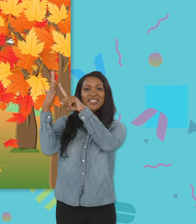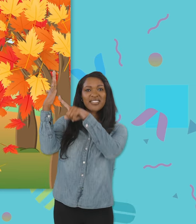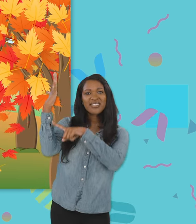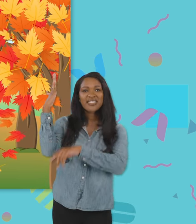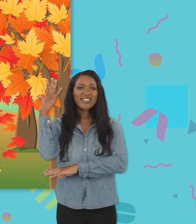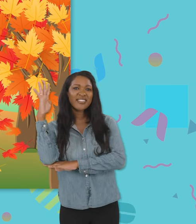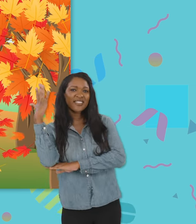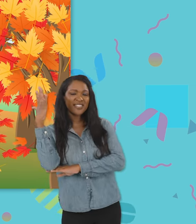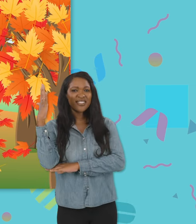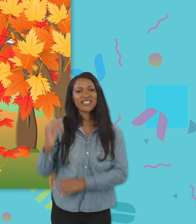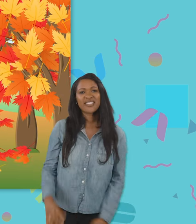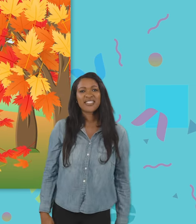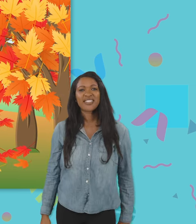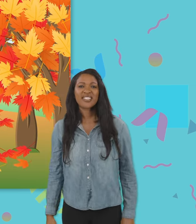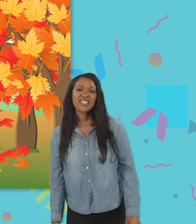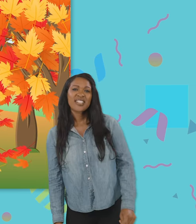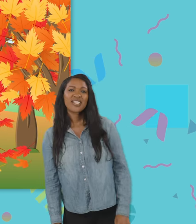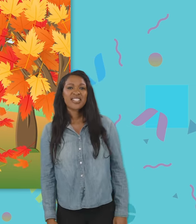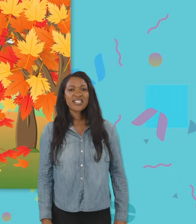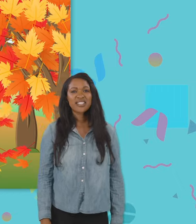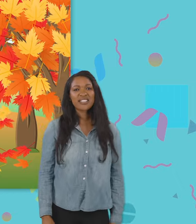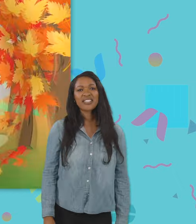the trees.